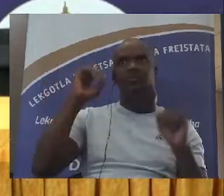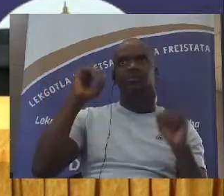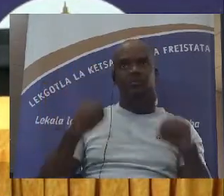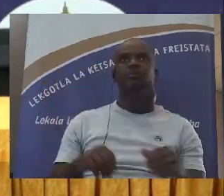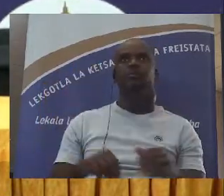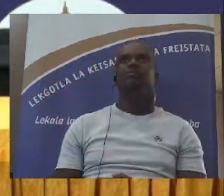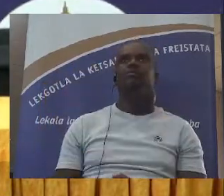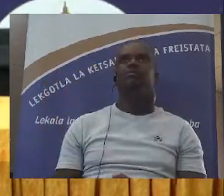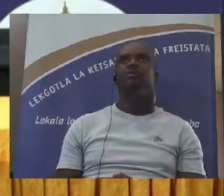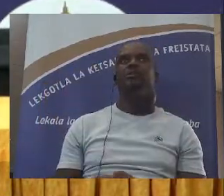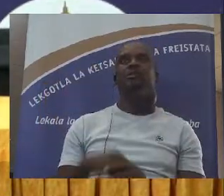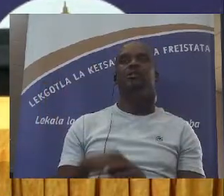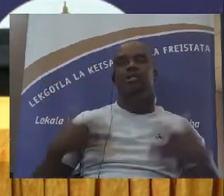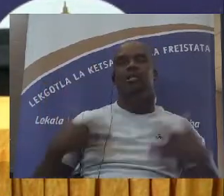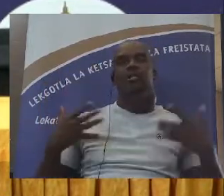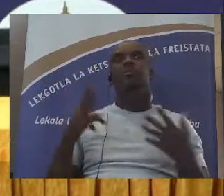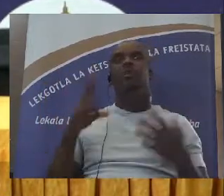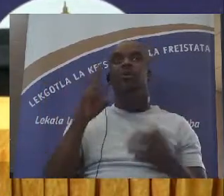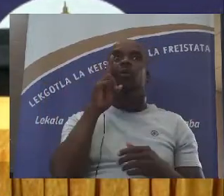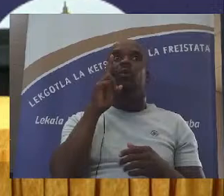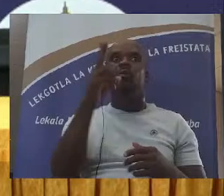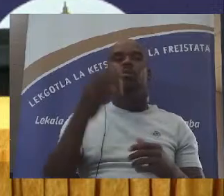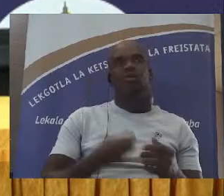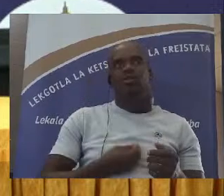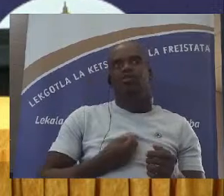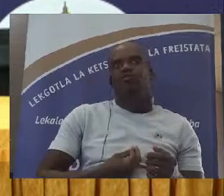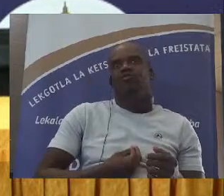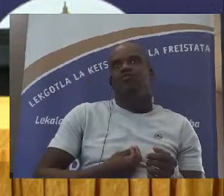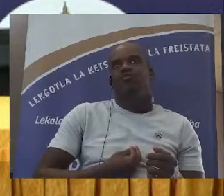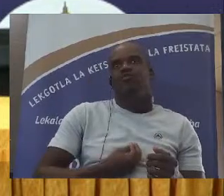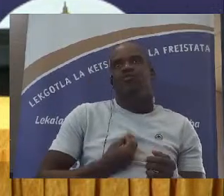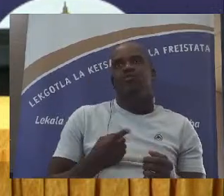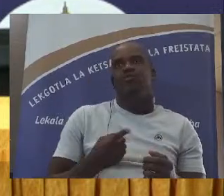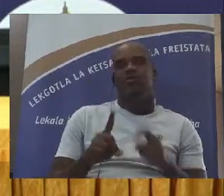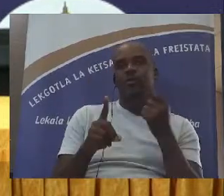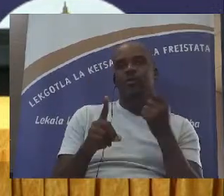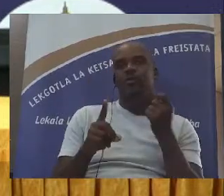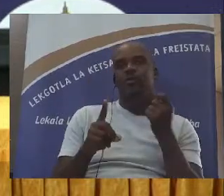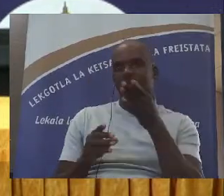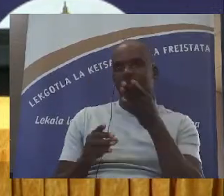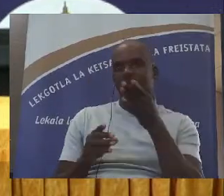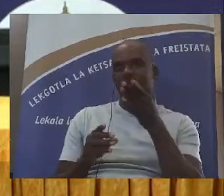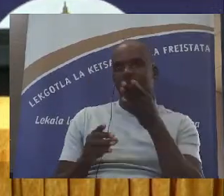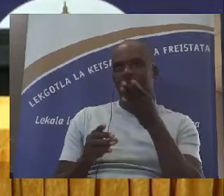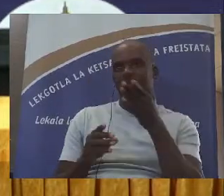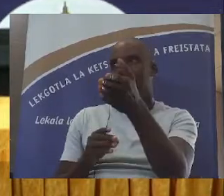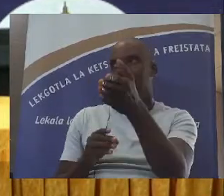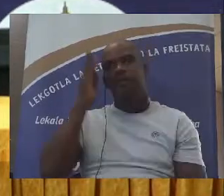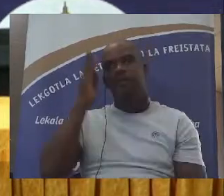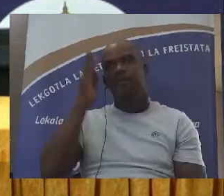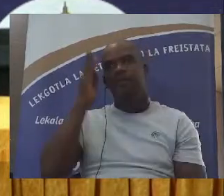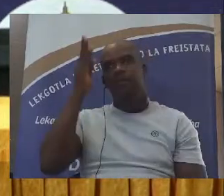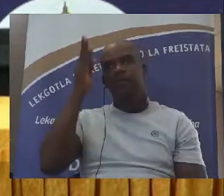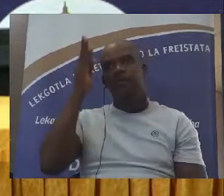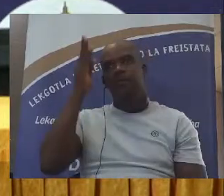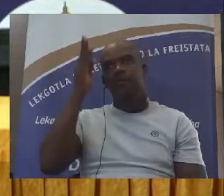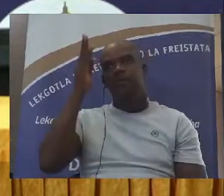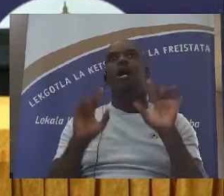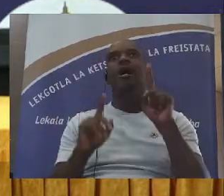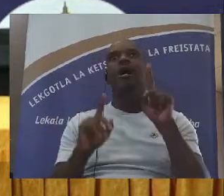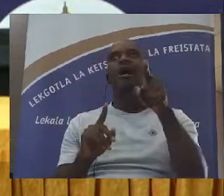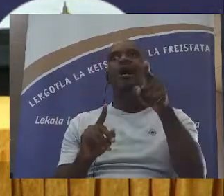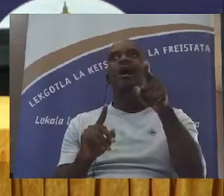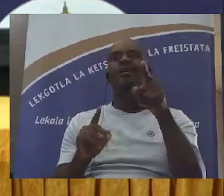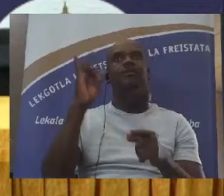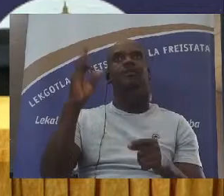talking. Because the future is in your hands. If you don't speak, nobody's going to